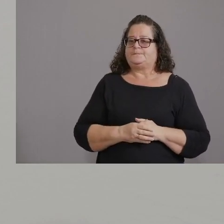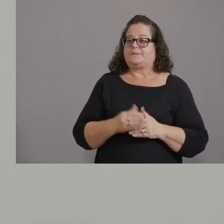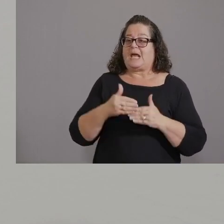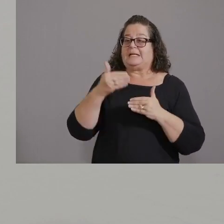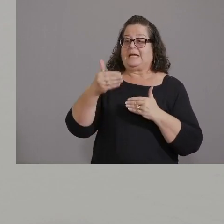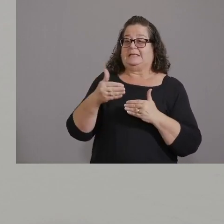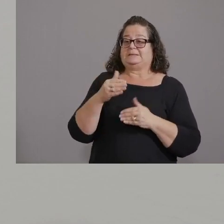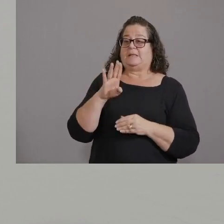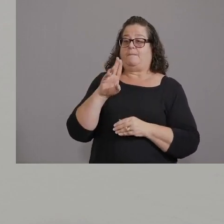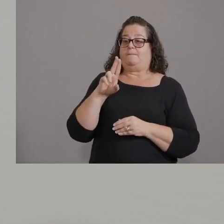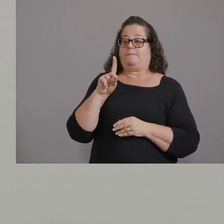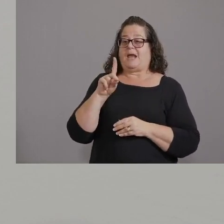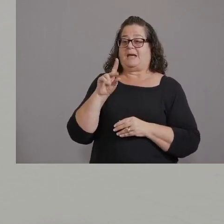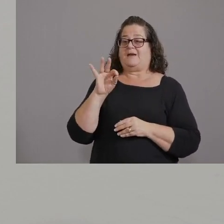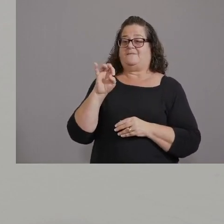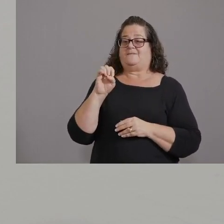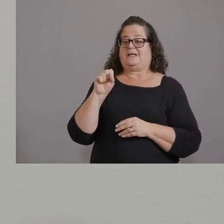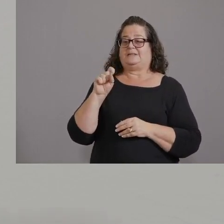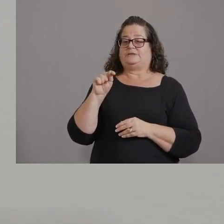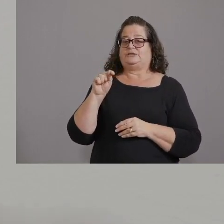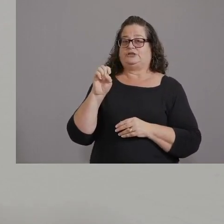Bud.